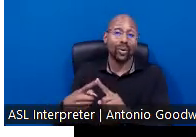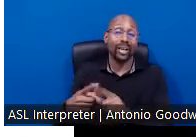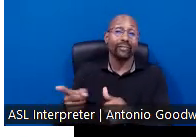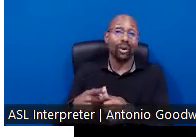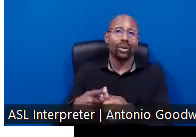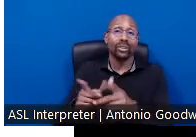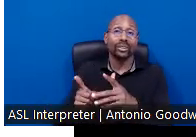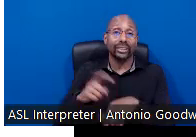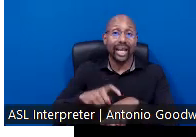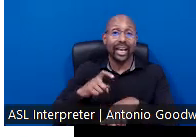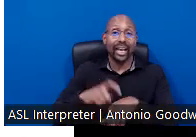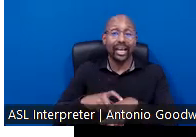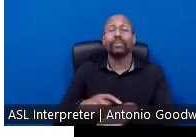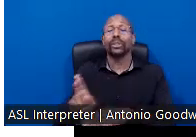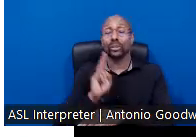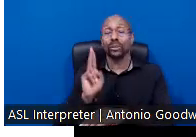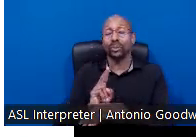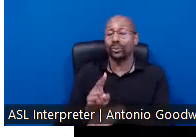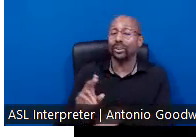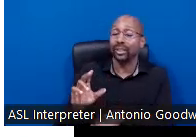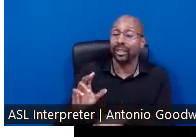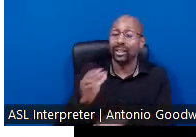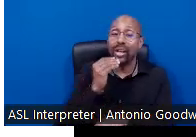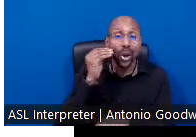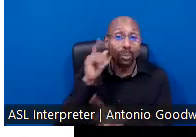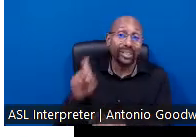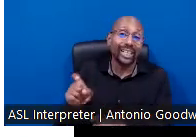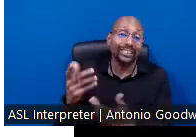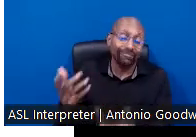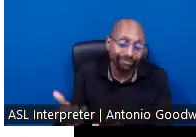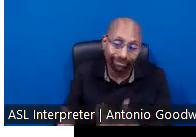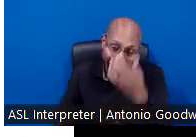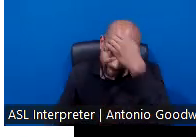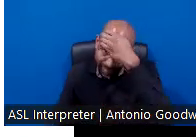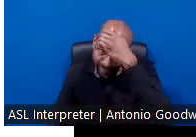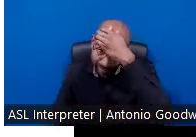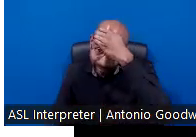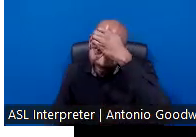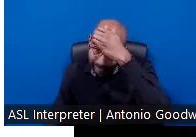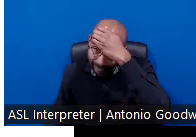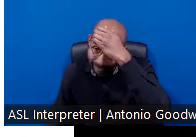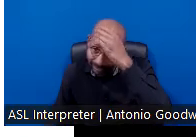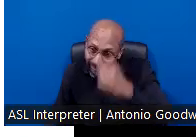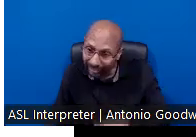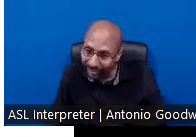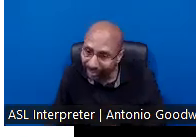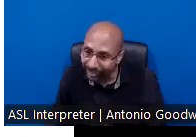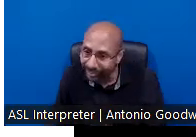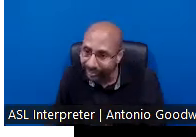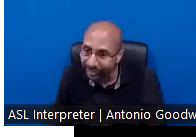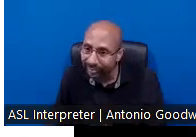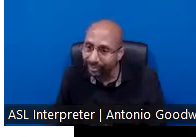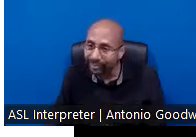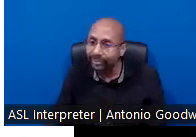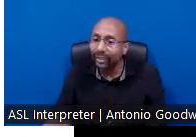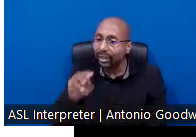And then I do see Mary wrote in the chat box, it seems they know a good number of people who have caught COVID in April but